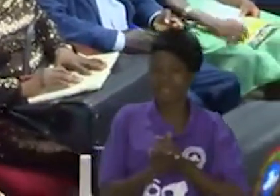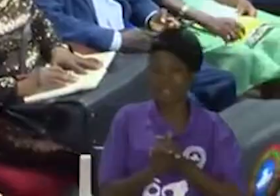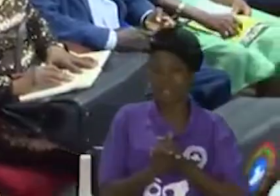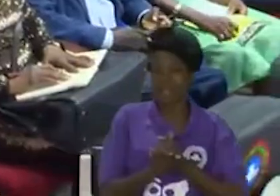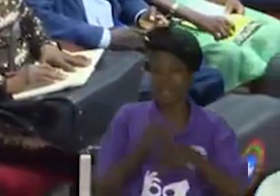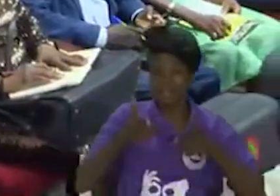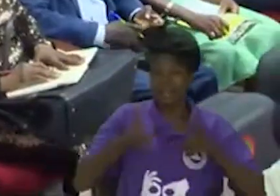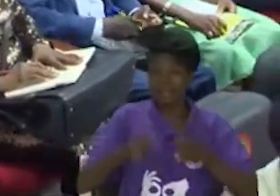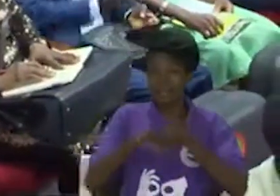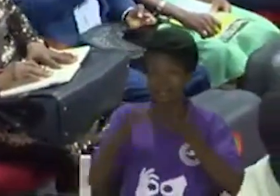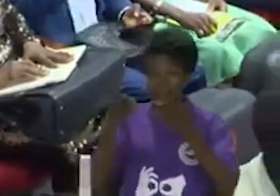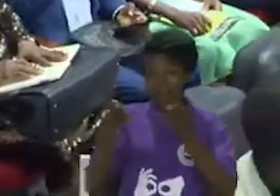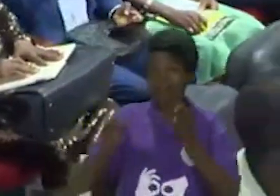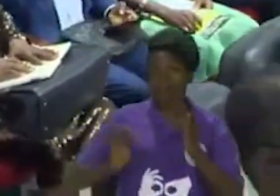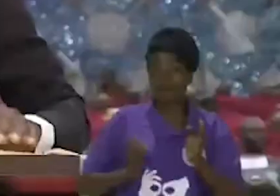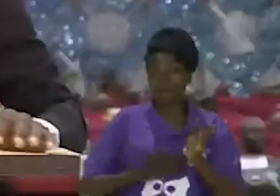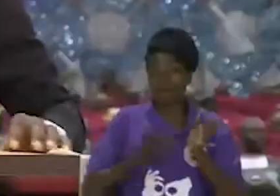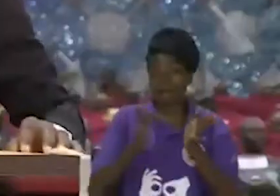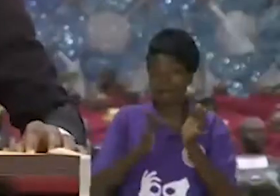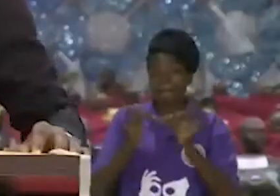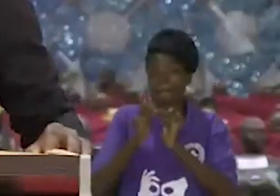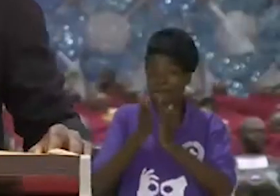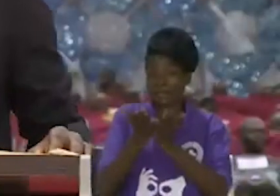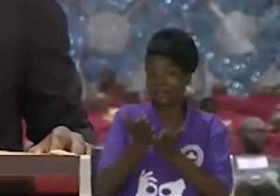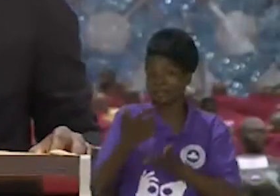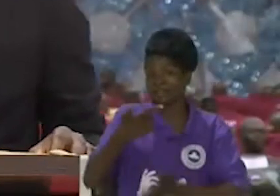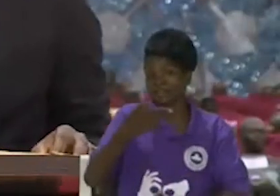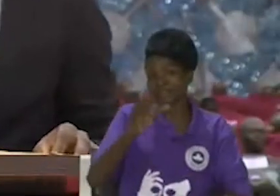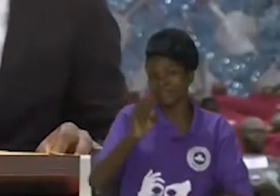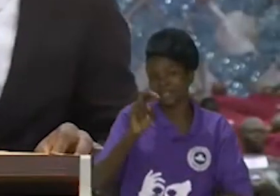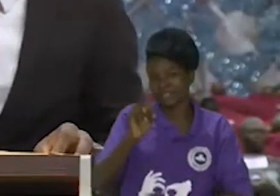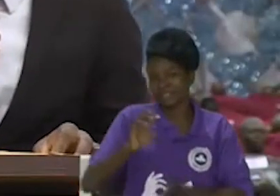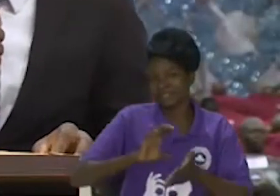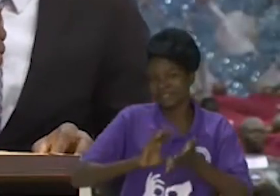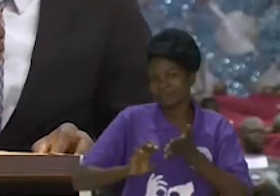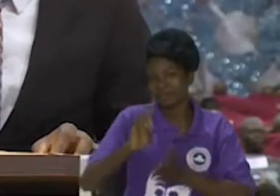Let's open our Bibles to the book of Genesis, chapter 1, verse 26.